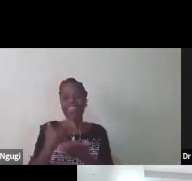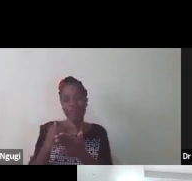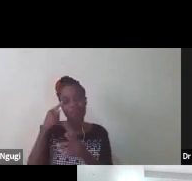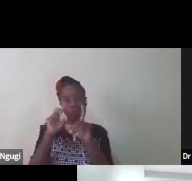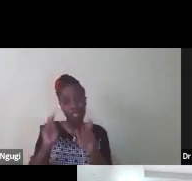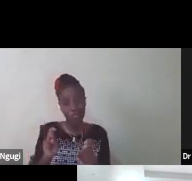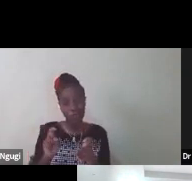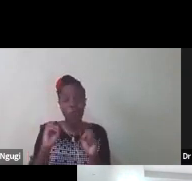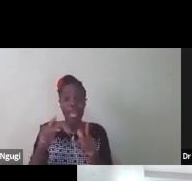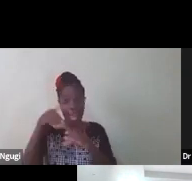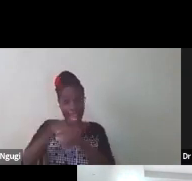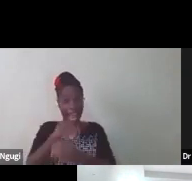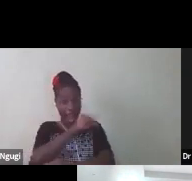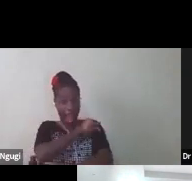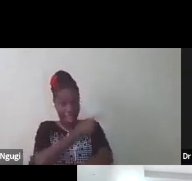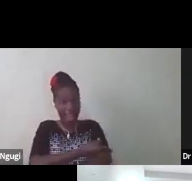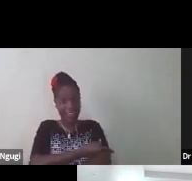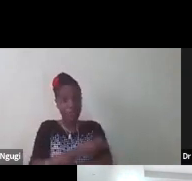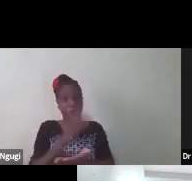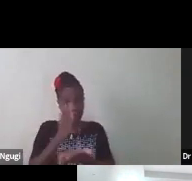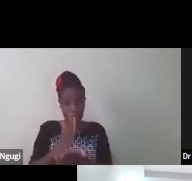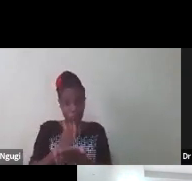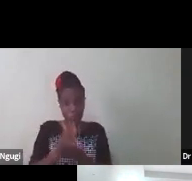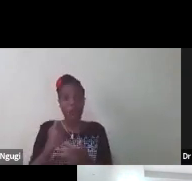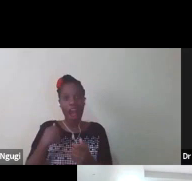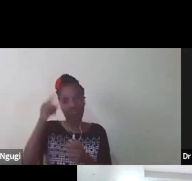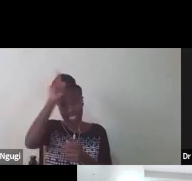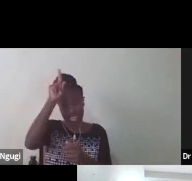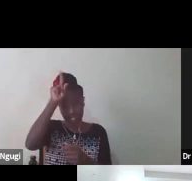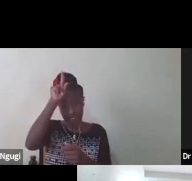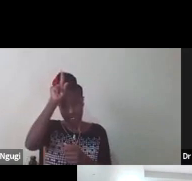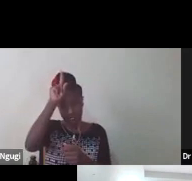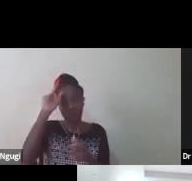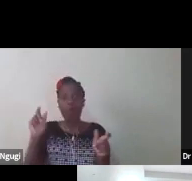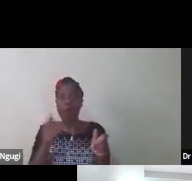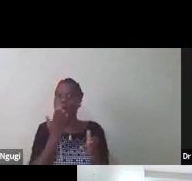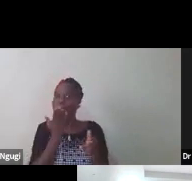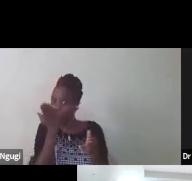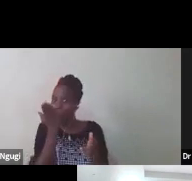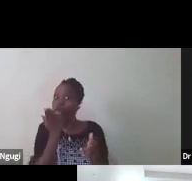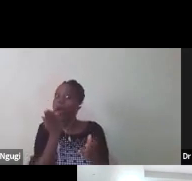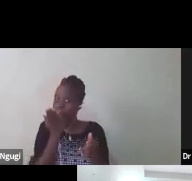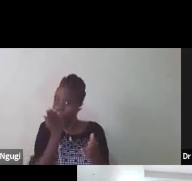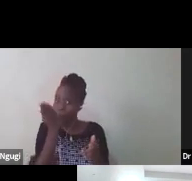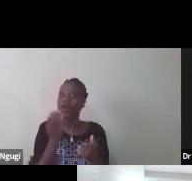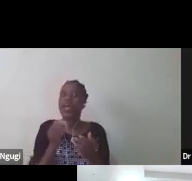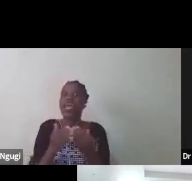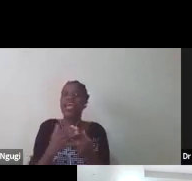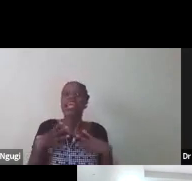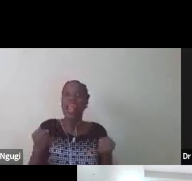Interestingly, in Ghana, we have, and I'm sure that many countries have also, at least in Africa, have recognized that you can't do away with the traditional